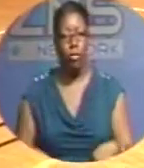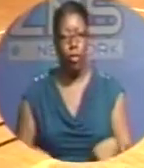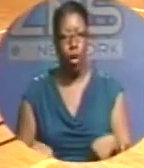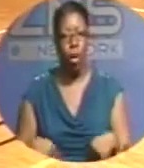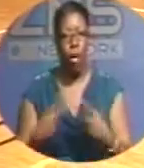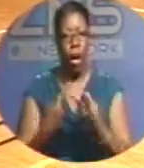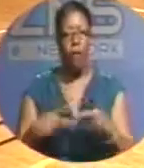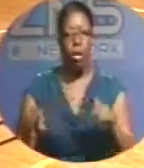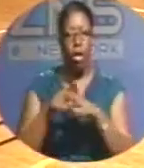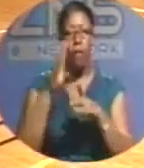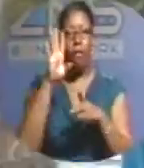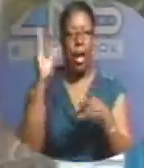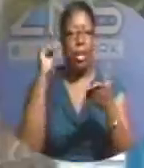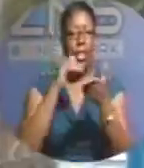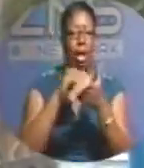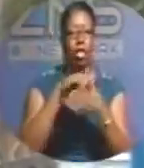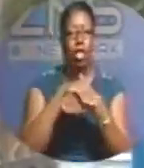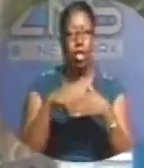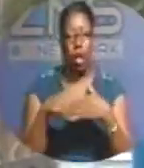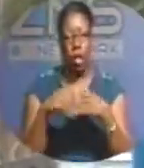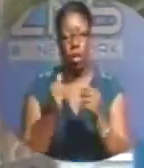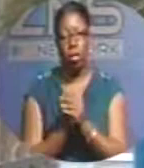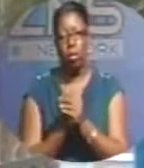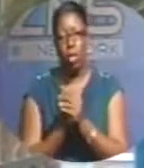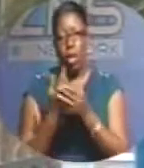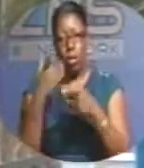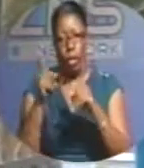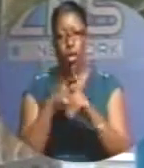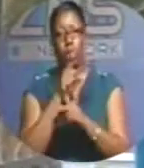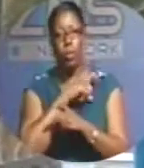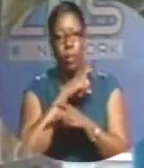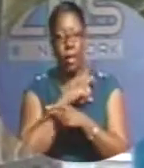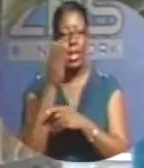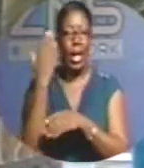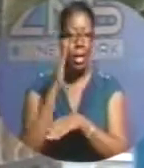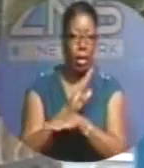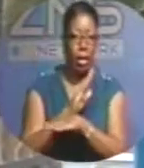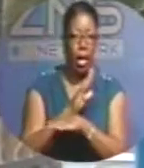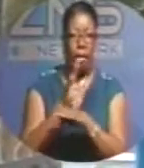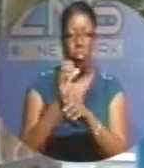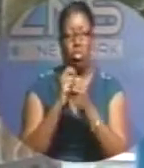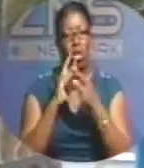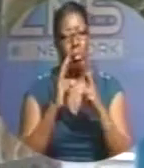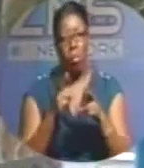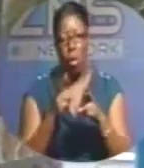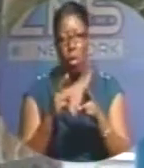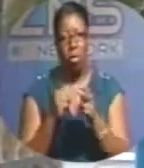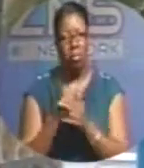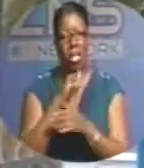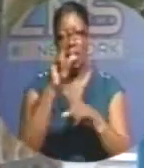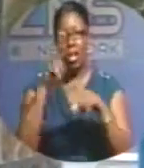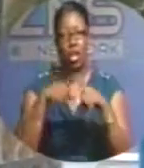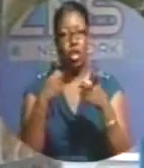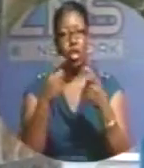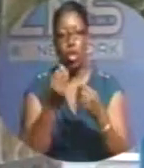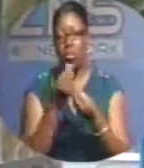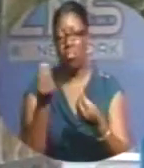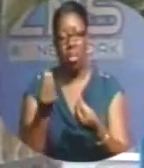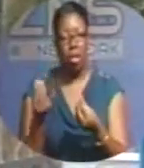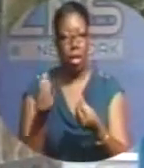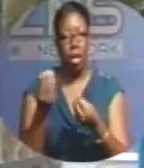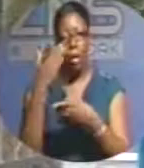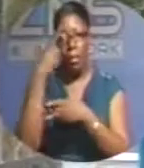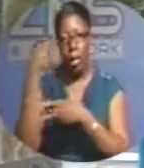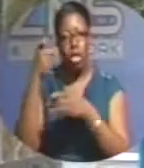some $5,000. We went to the police last night and we did a report. They couldn't do any fingerprinting because it was